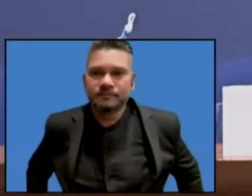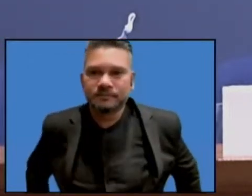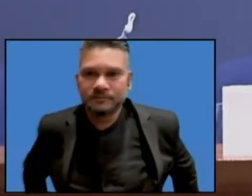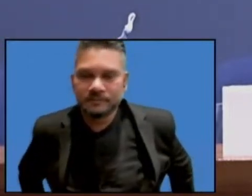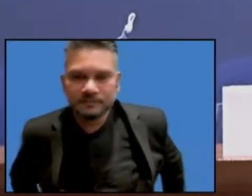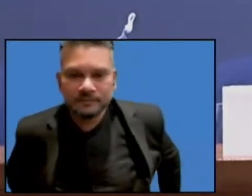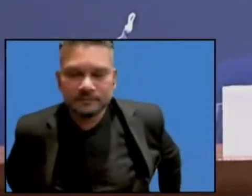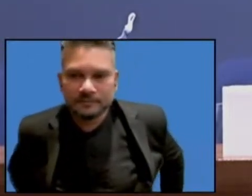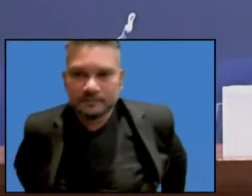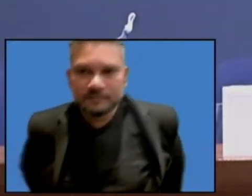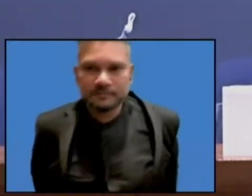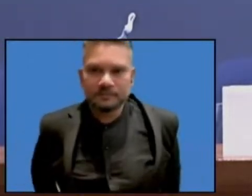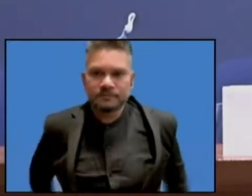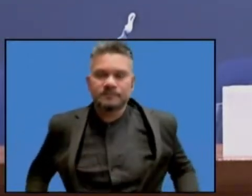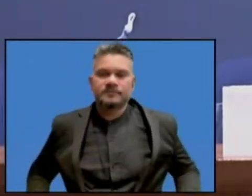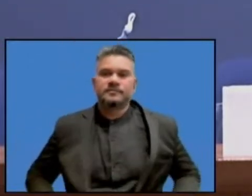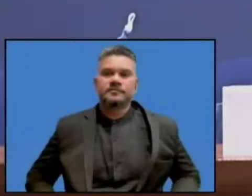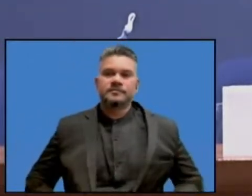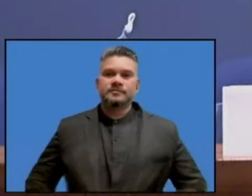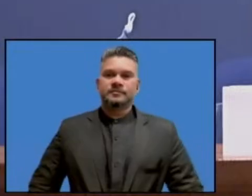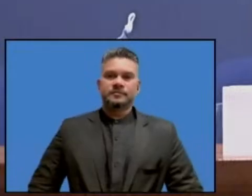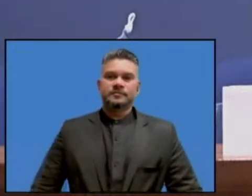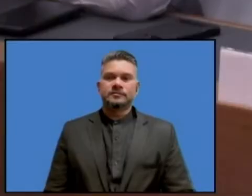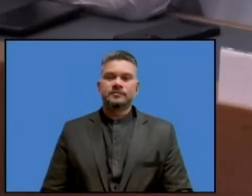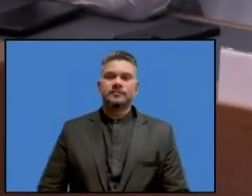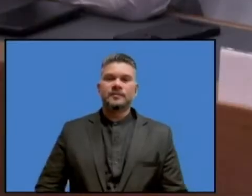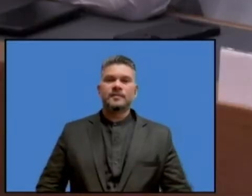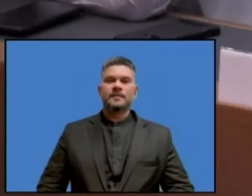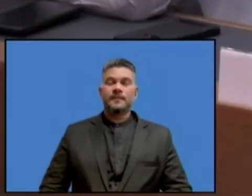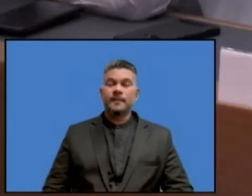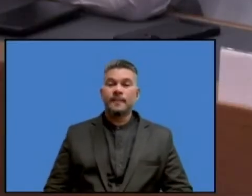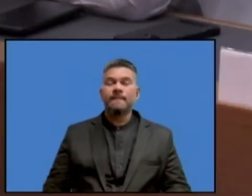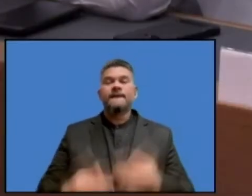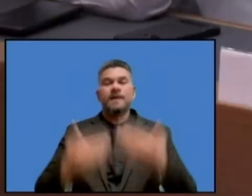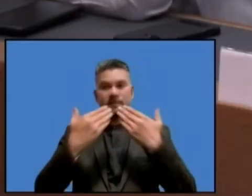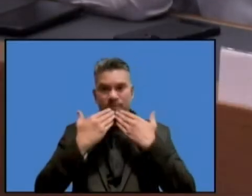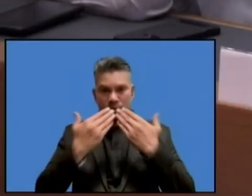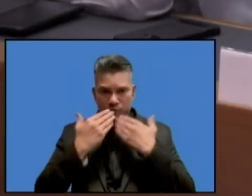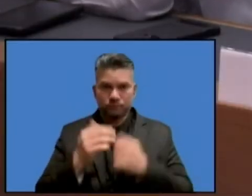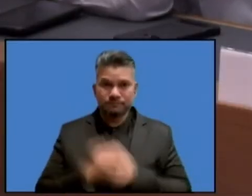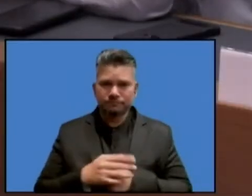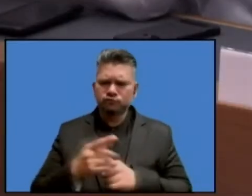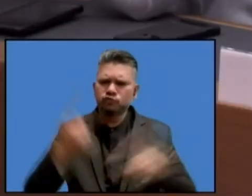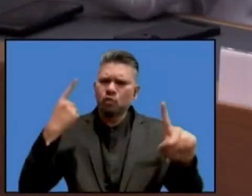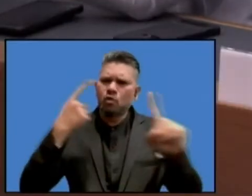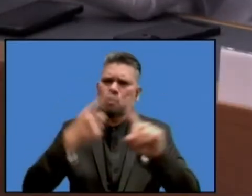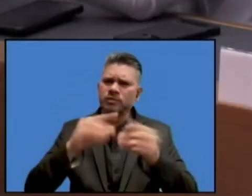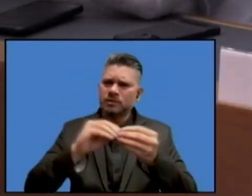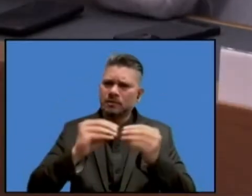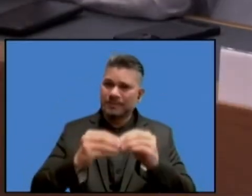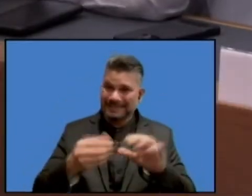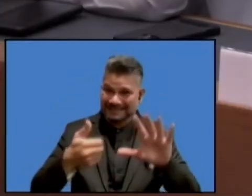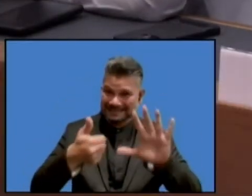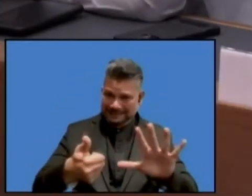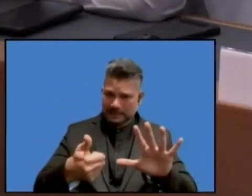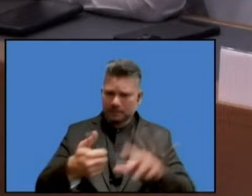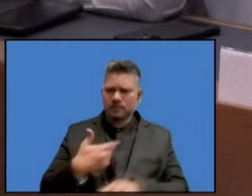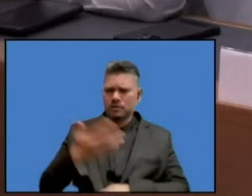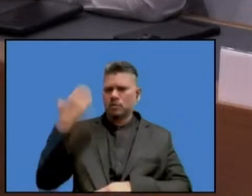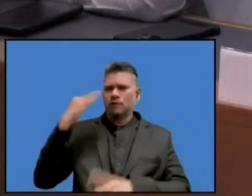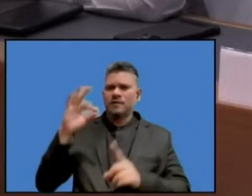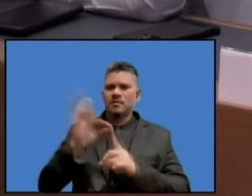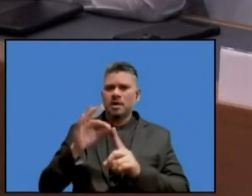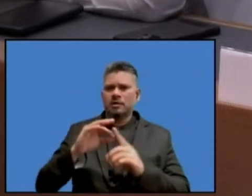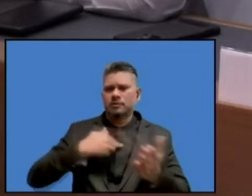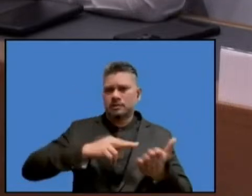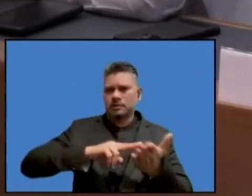Chair. In the context of Objective 6, Pakistan signed the 4th Decent Work Country Program